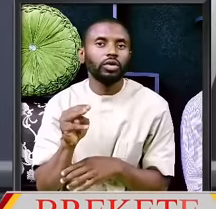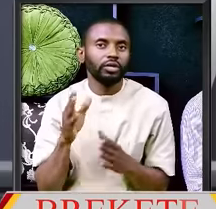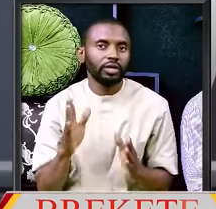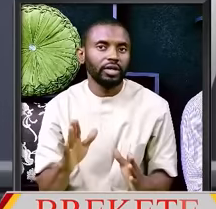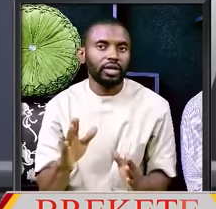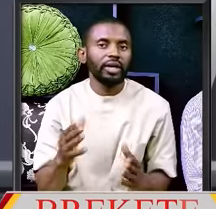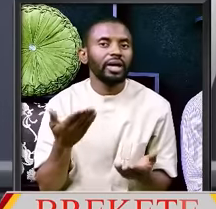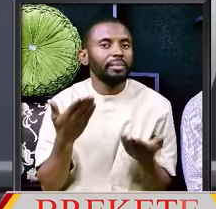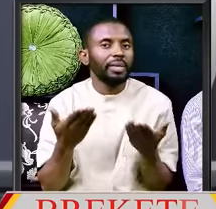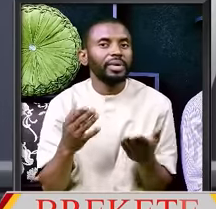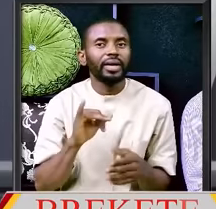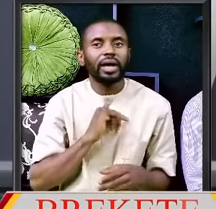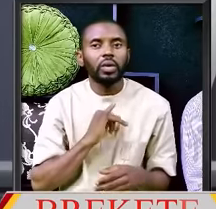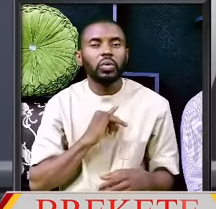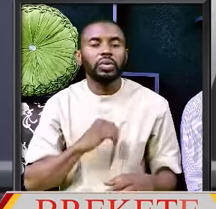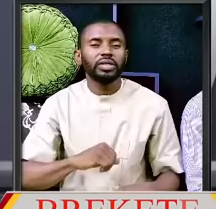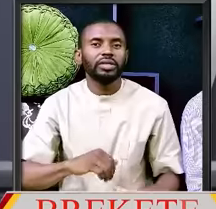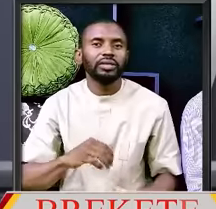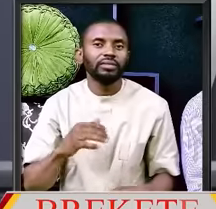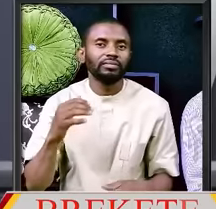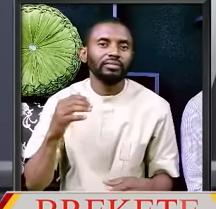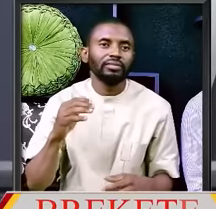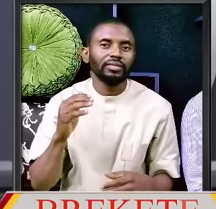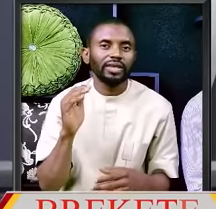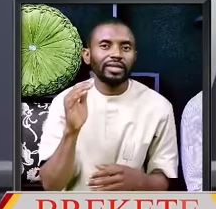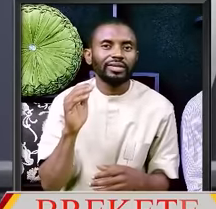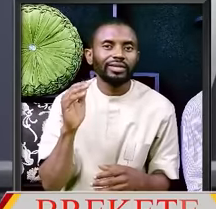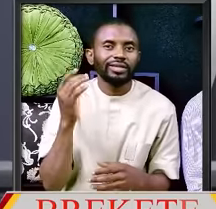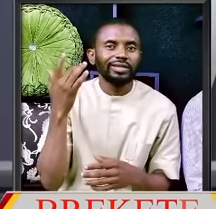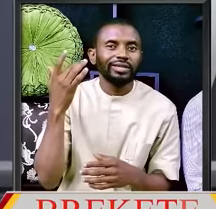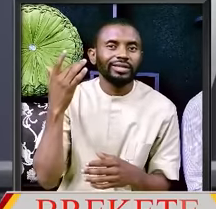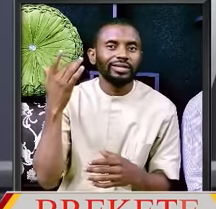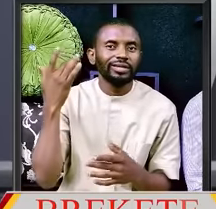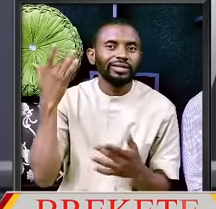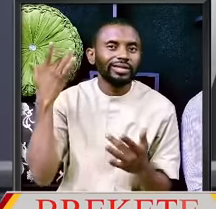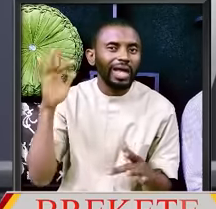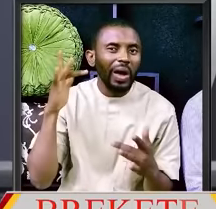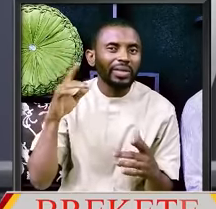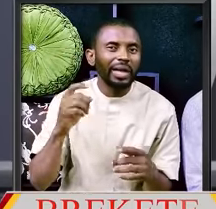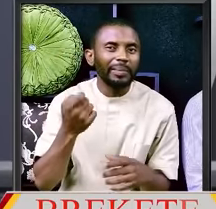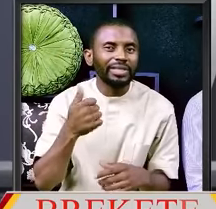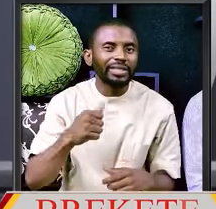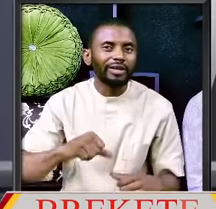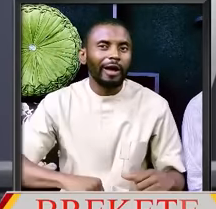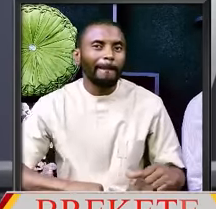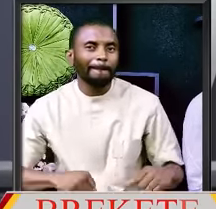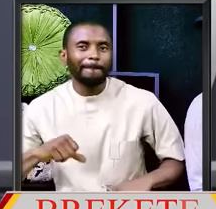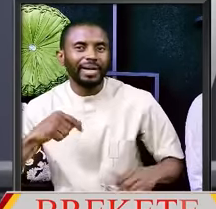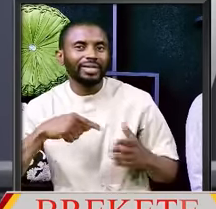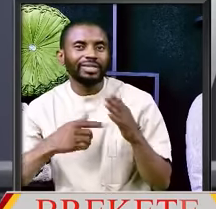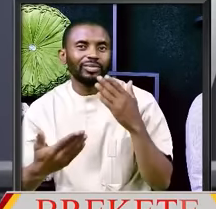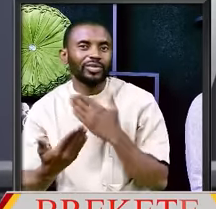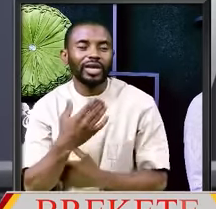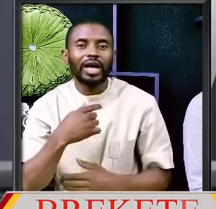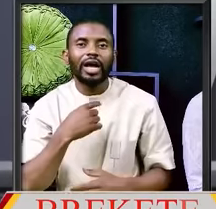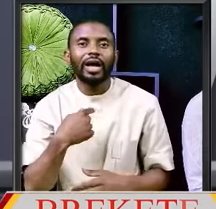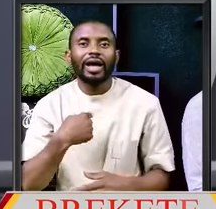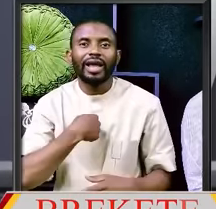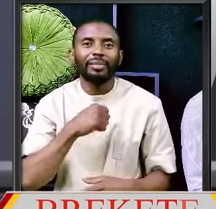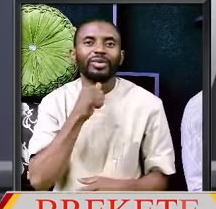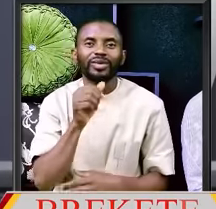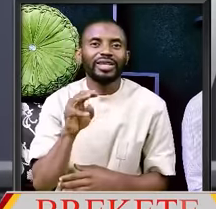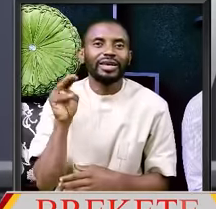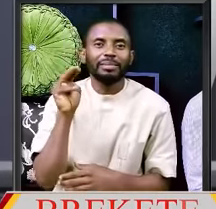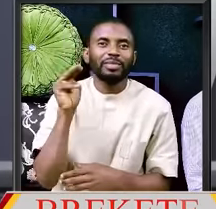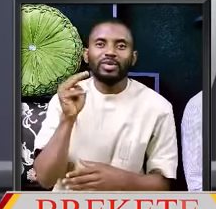I will go sound a little bit braggy this morning, but I am no problem. I am not a millionaire, I'm a